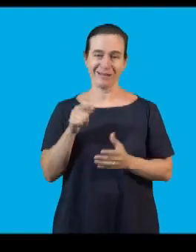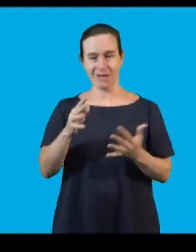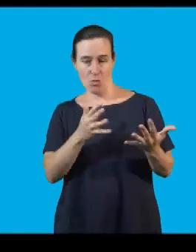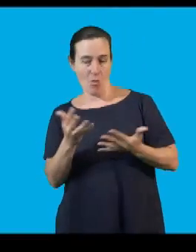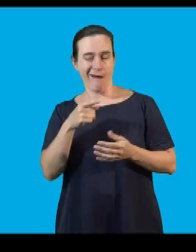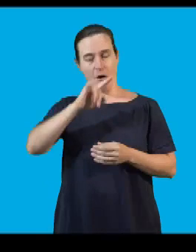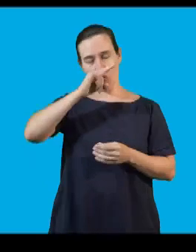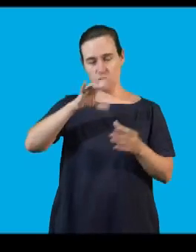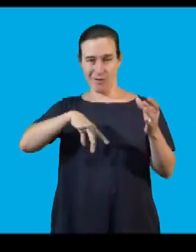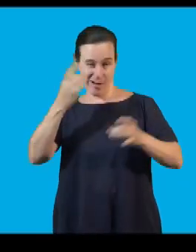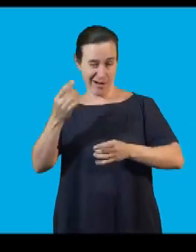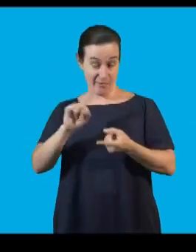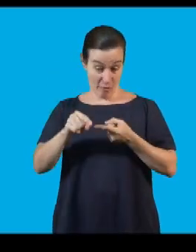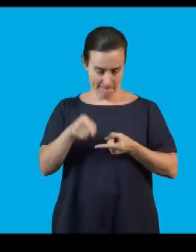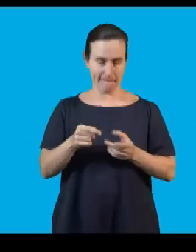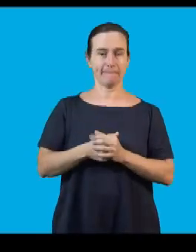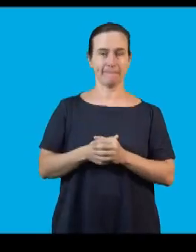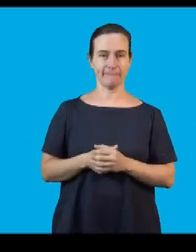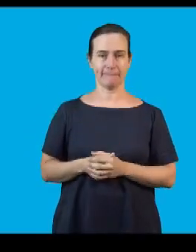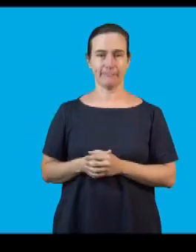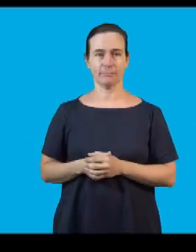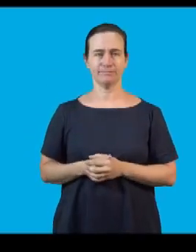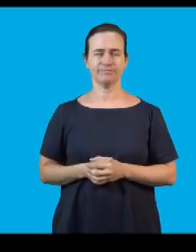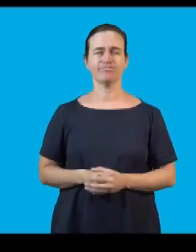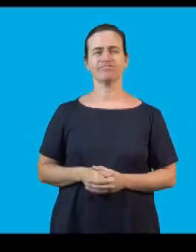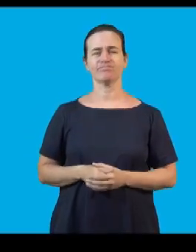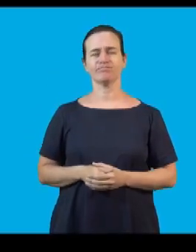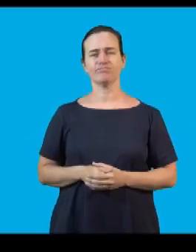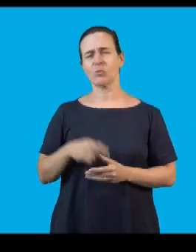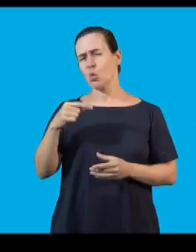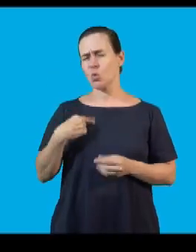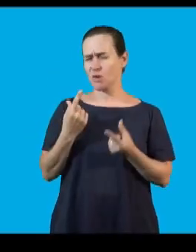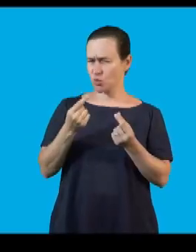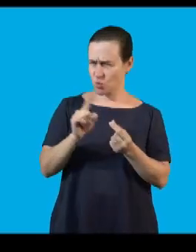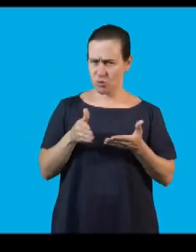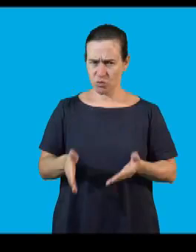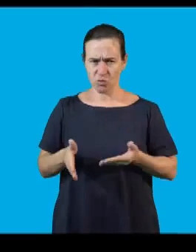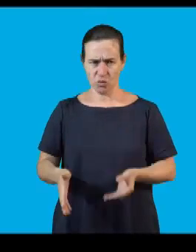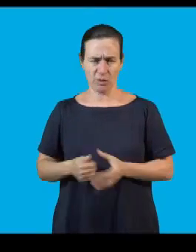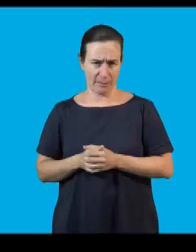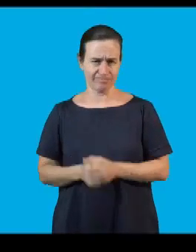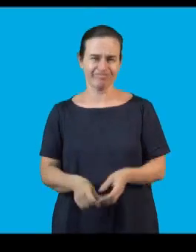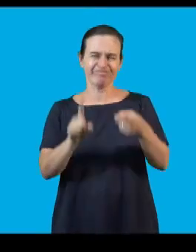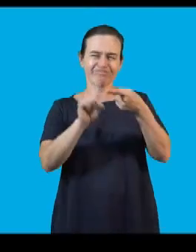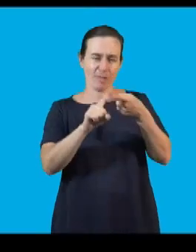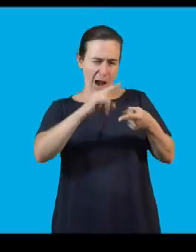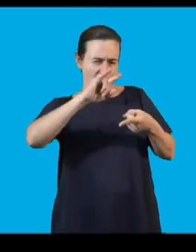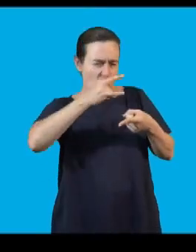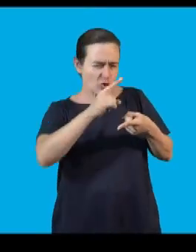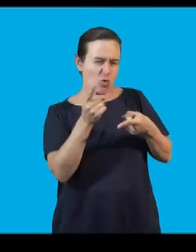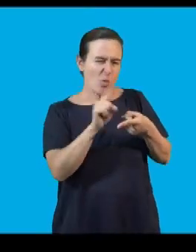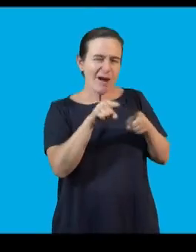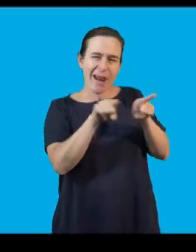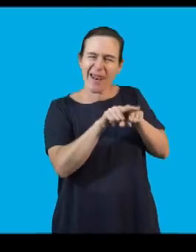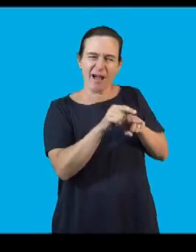right, so we're going to look at visual text. Now, what are we going to be breaking down? We're going to be looking at features